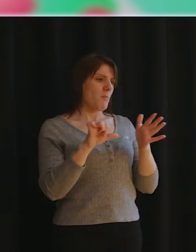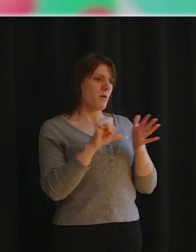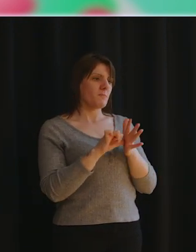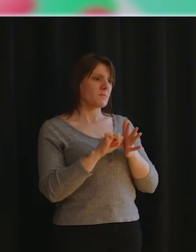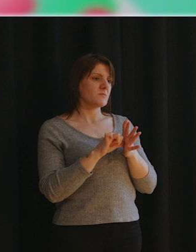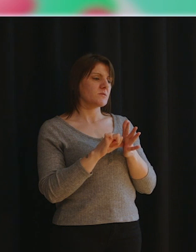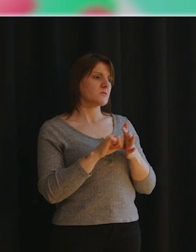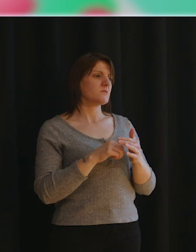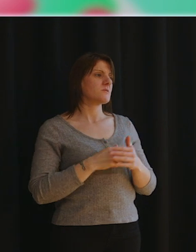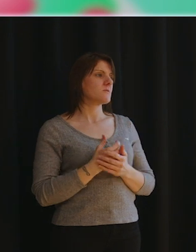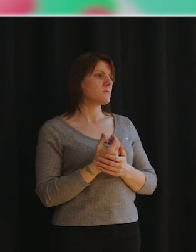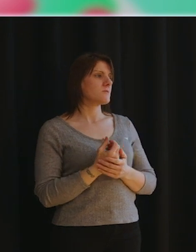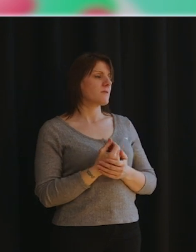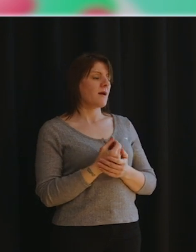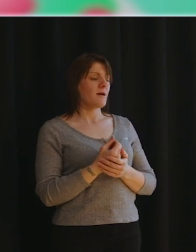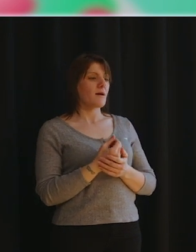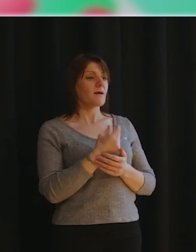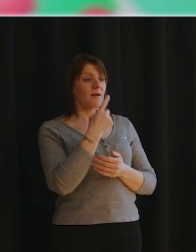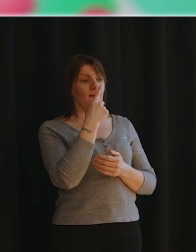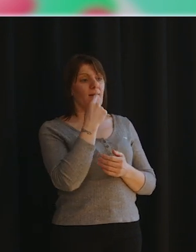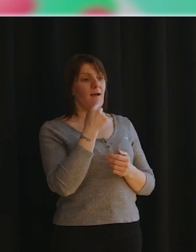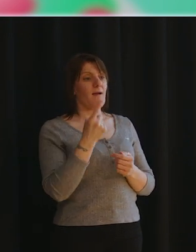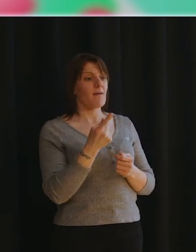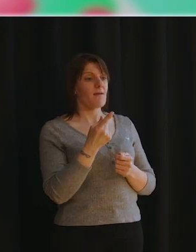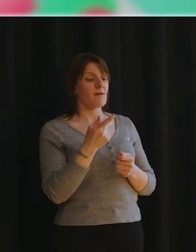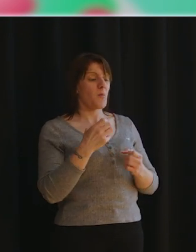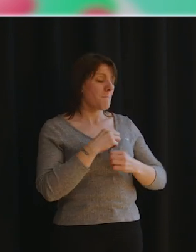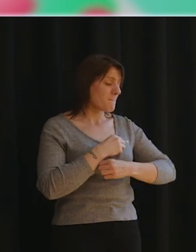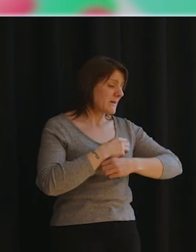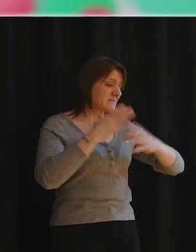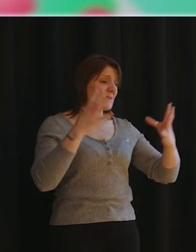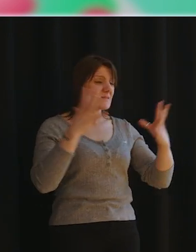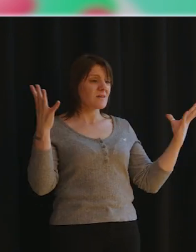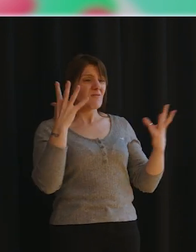points that can cause, again, the excessive mood swings.